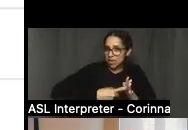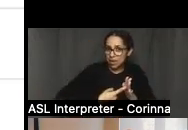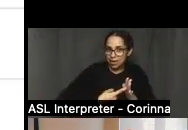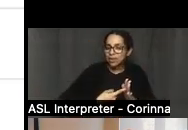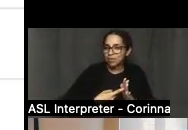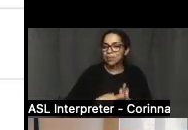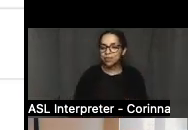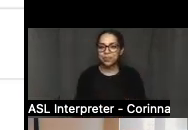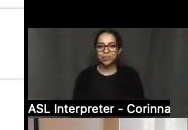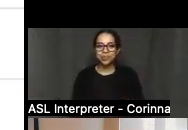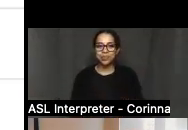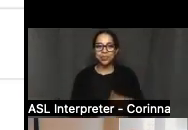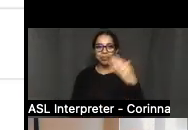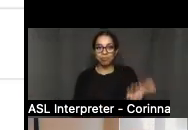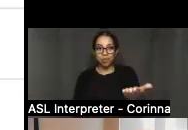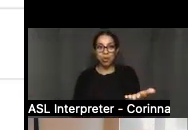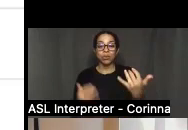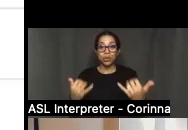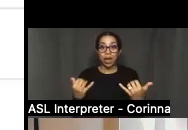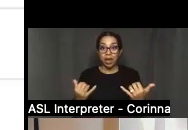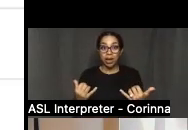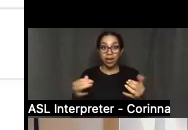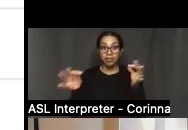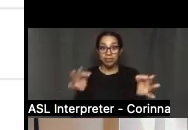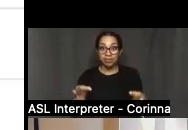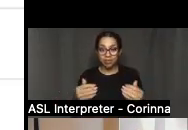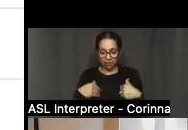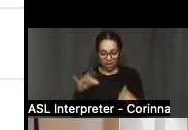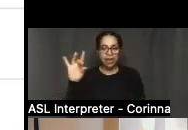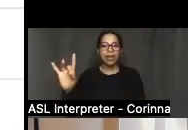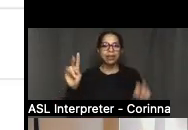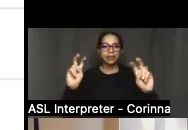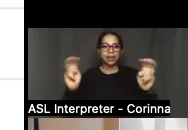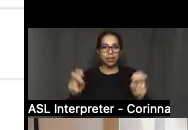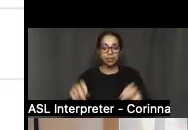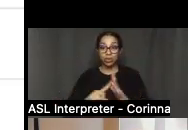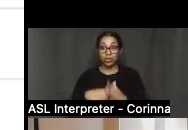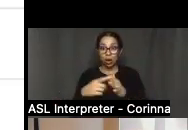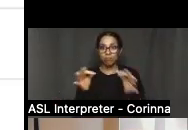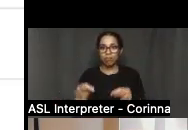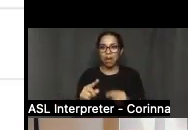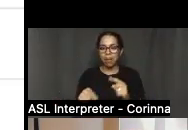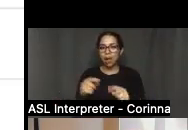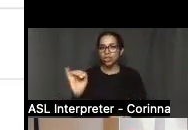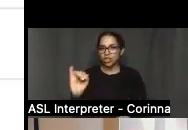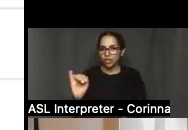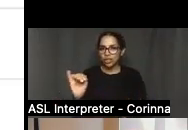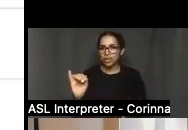Okay, so here's what we're going to talk about. We're going to cover 8 topics. We're going to start with insurance coverage, mental